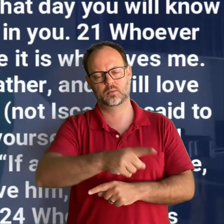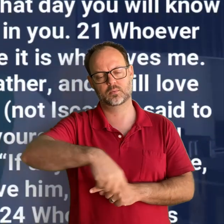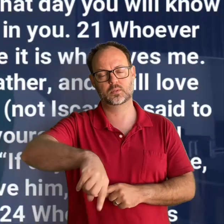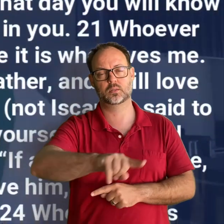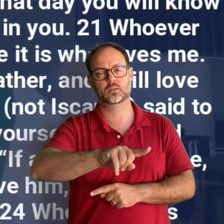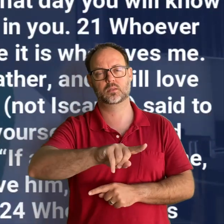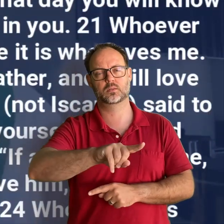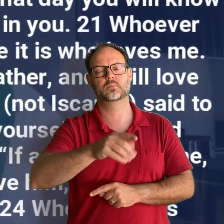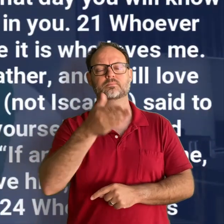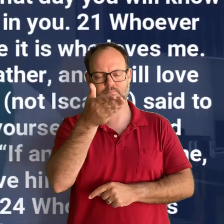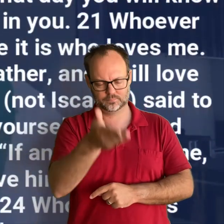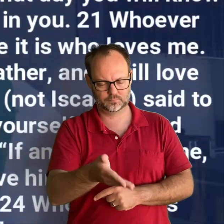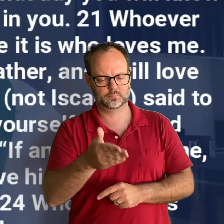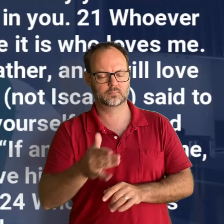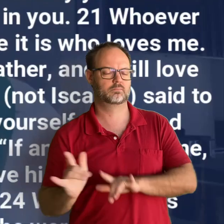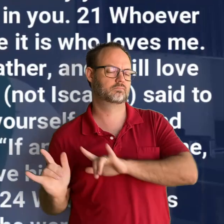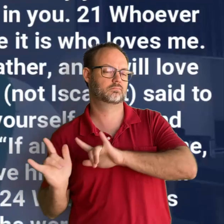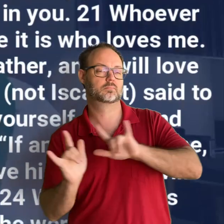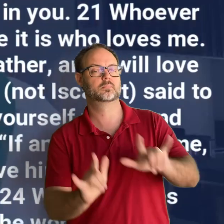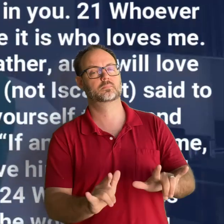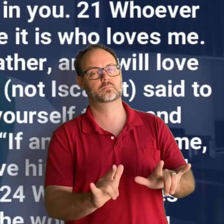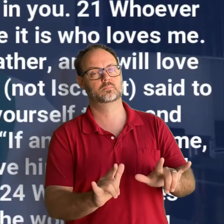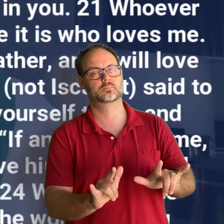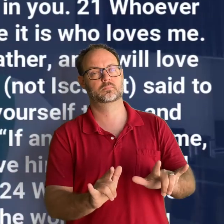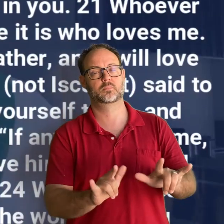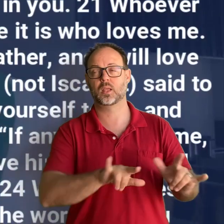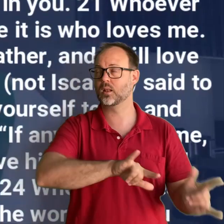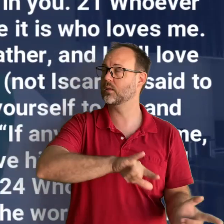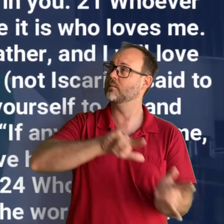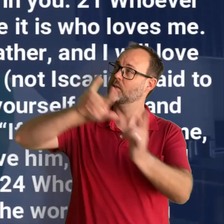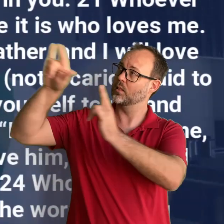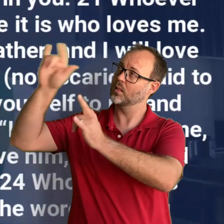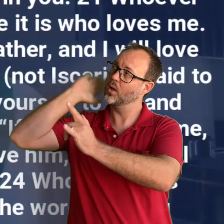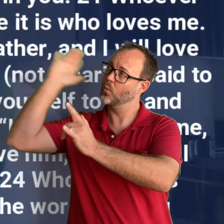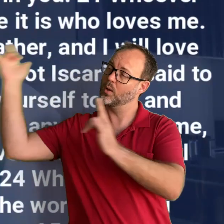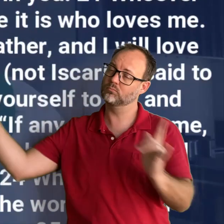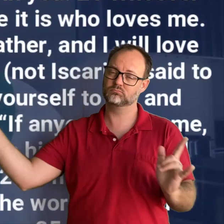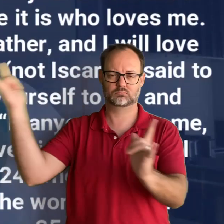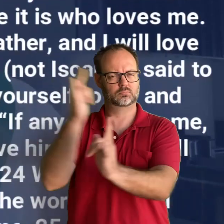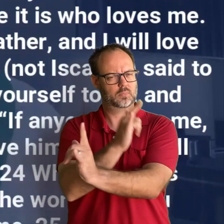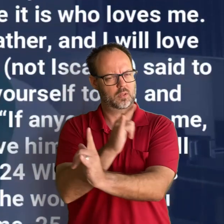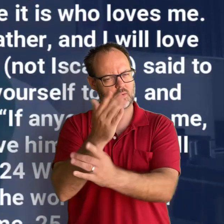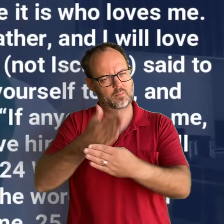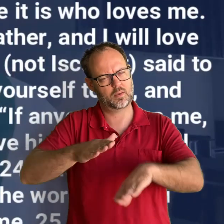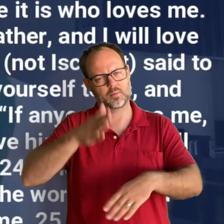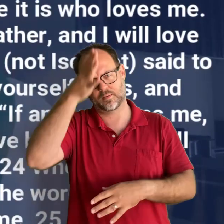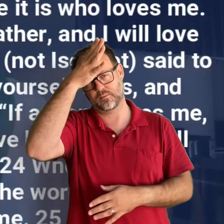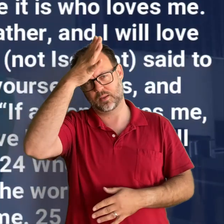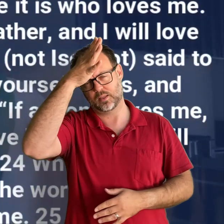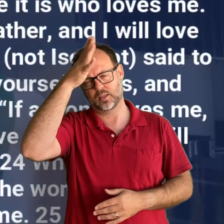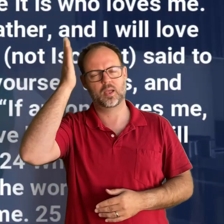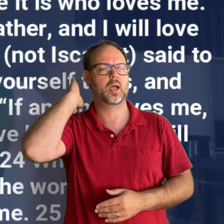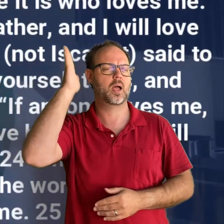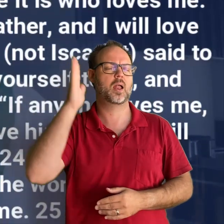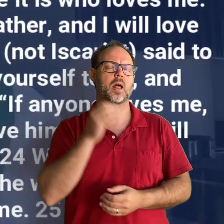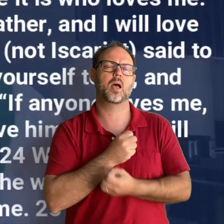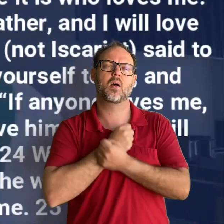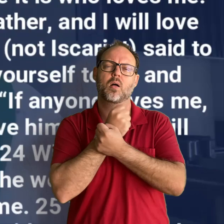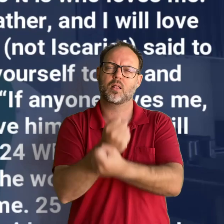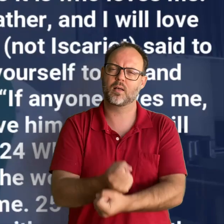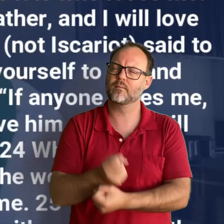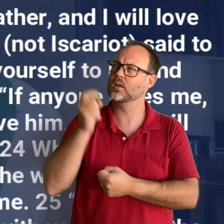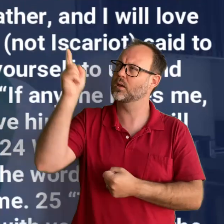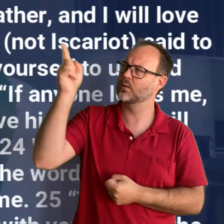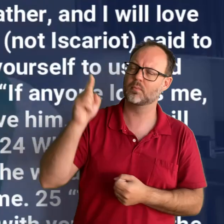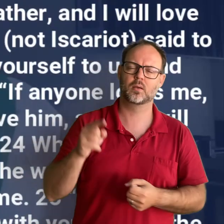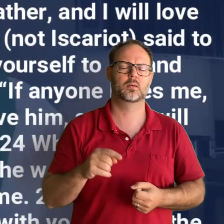them, he it is who loves me. And he who loves me will be loved by my Father. And I will love him and manifest